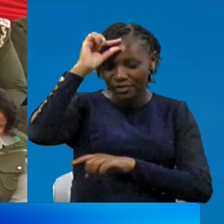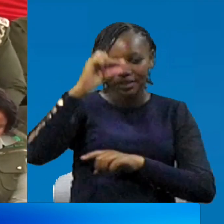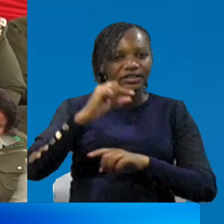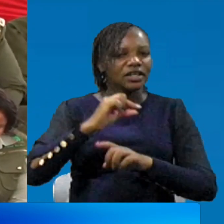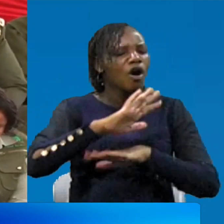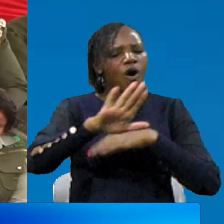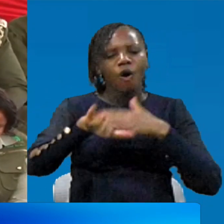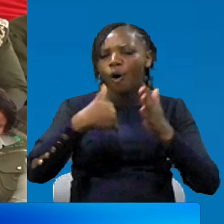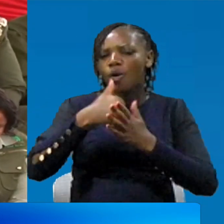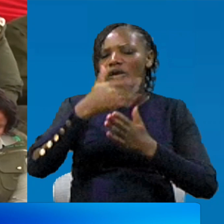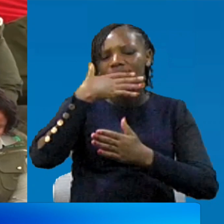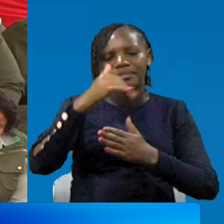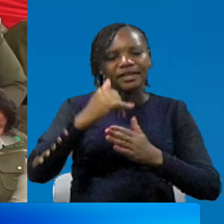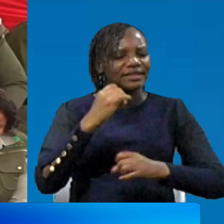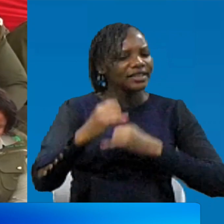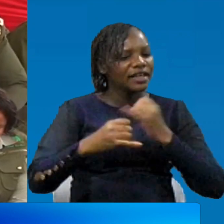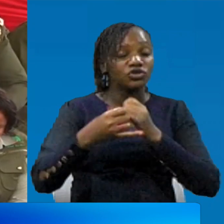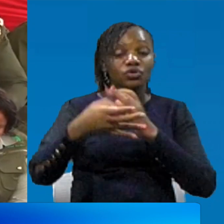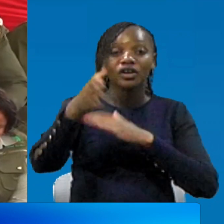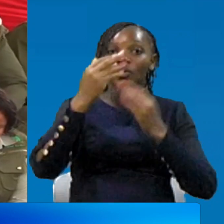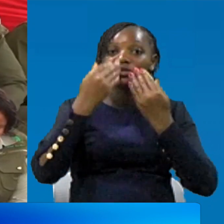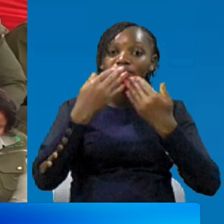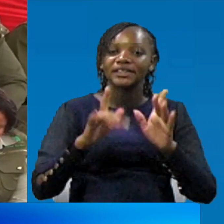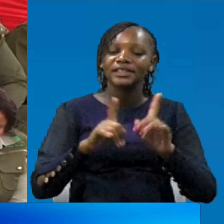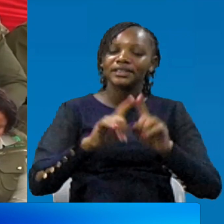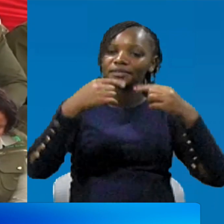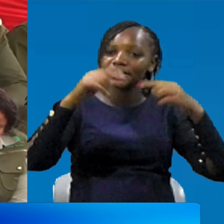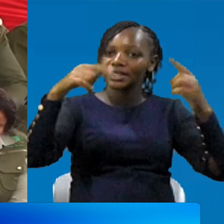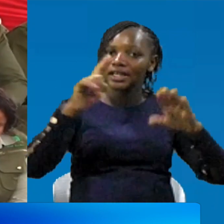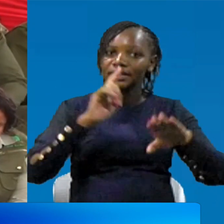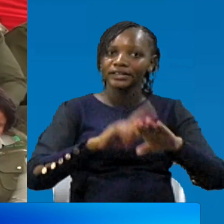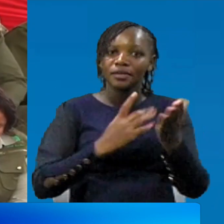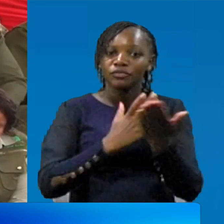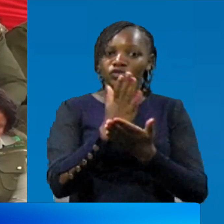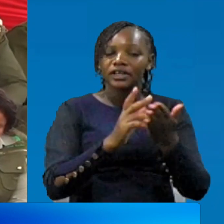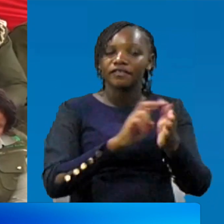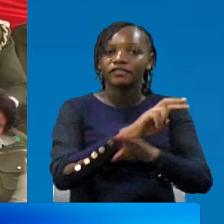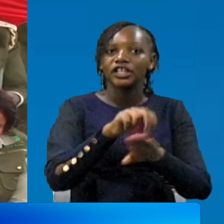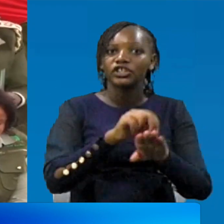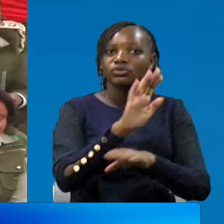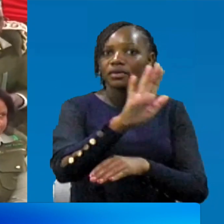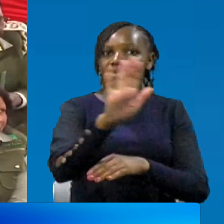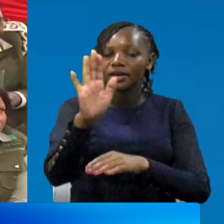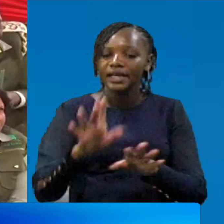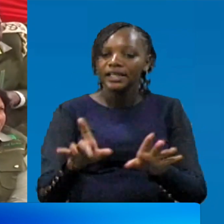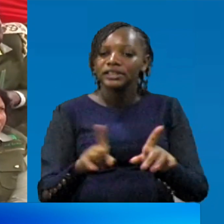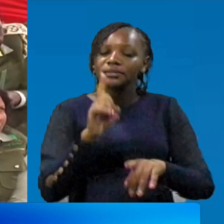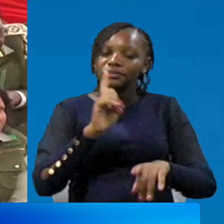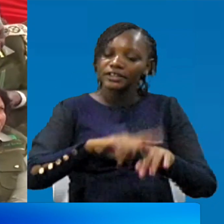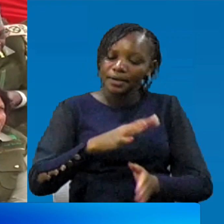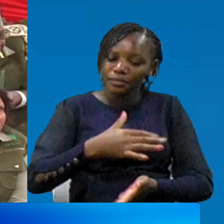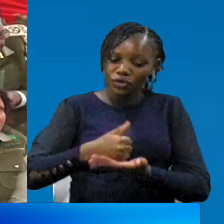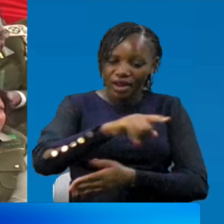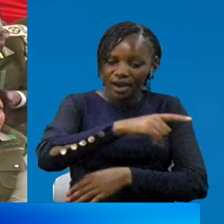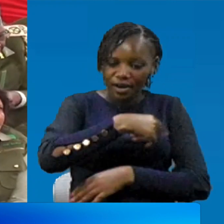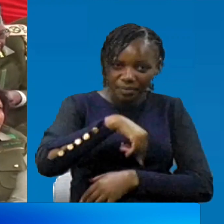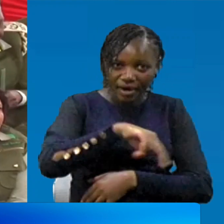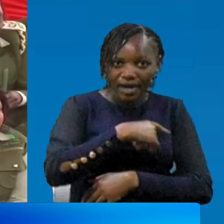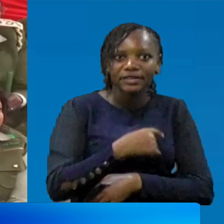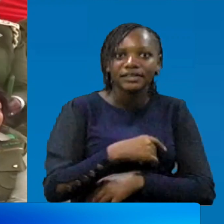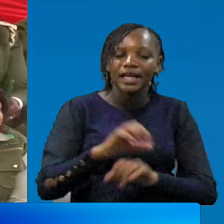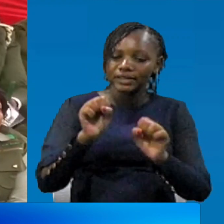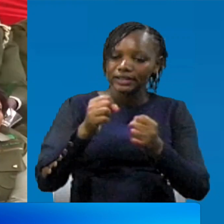and success as you serve your nation and as you help us save our